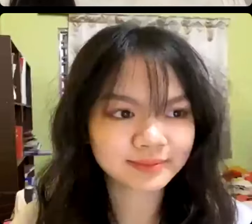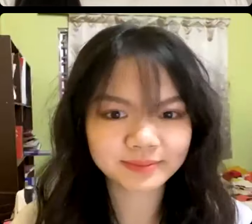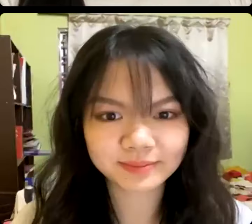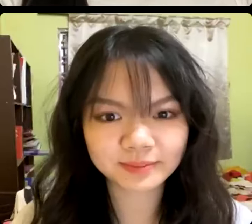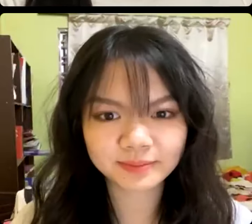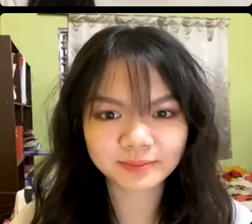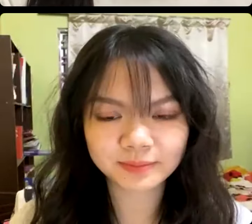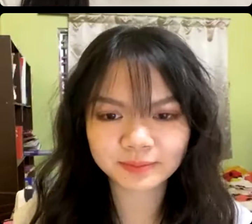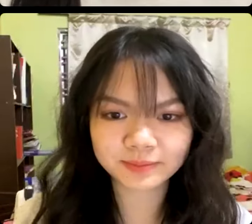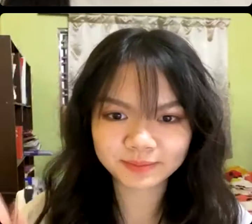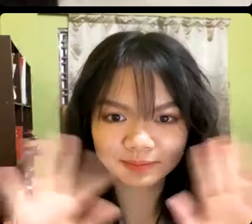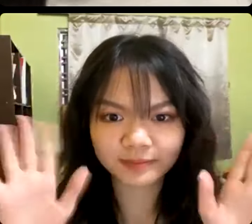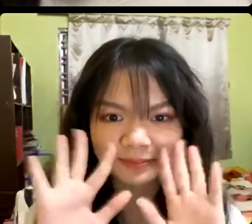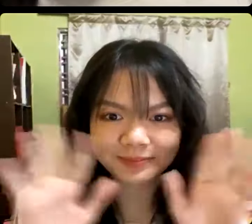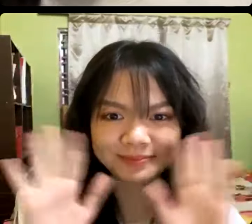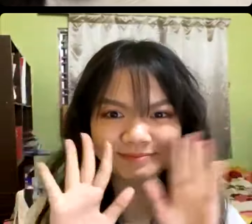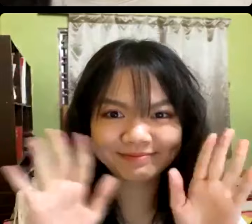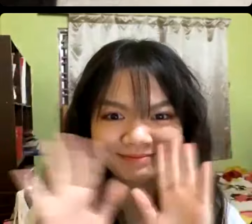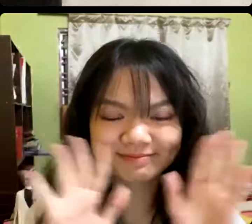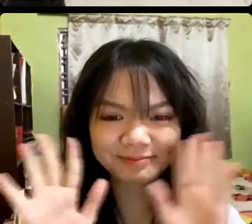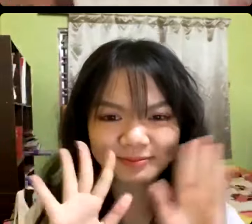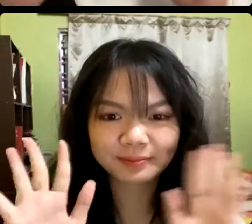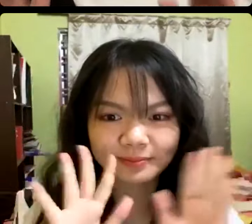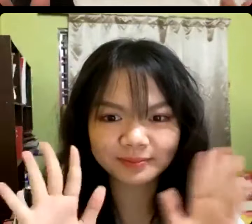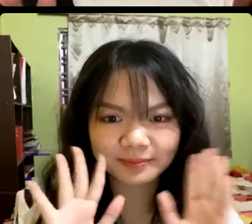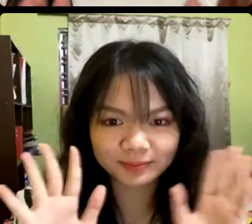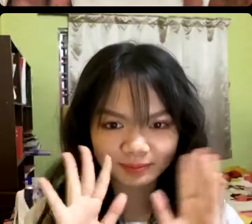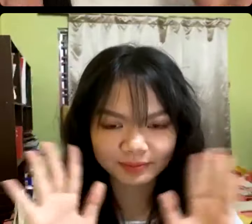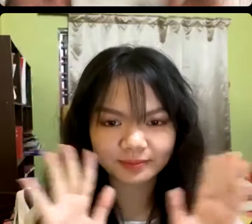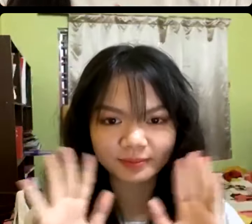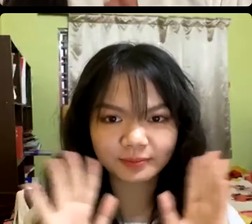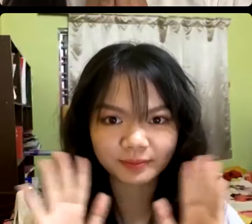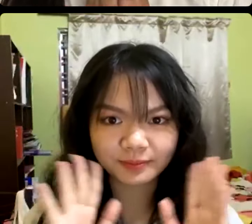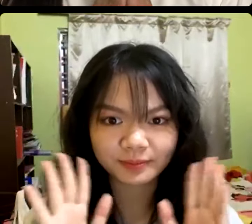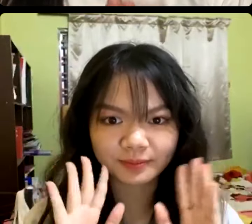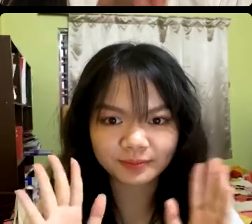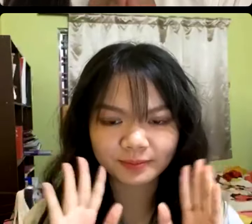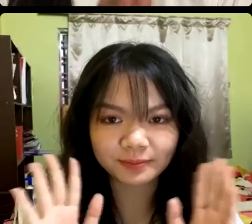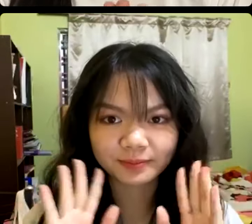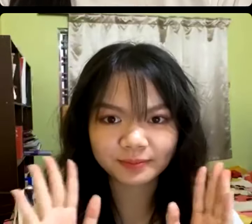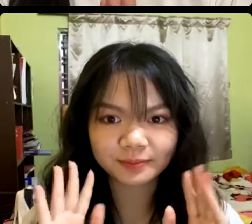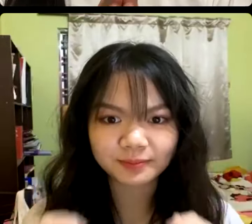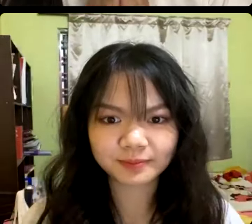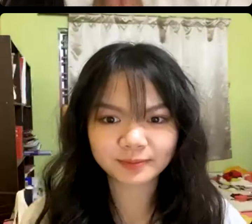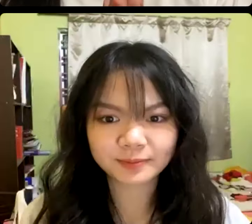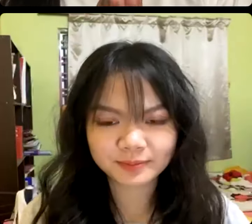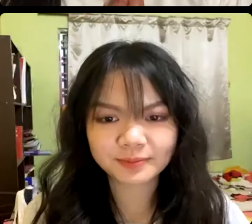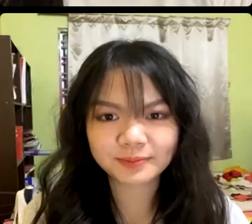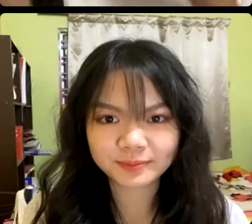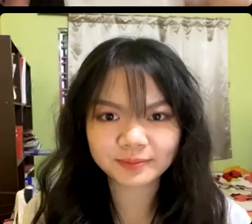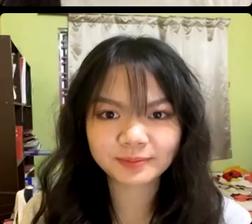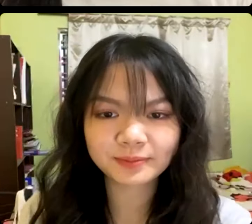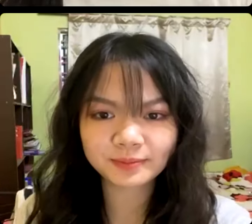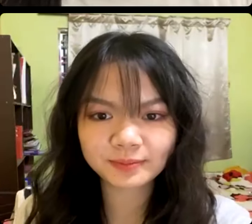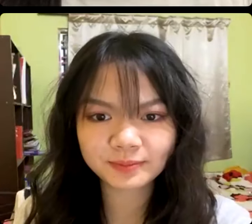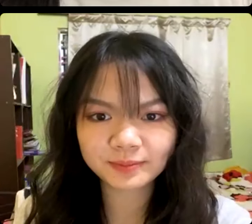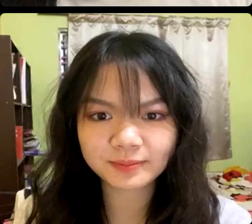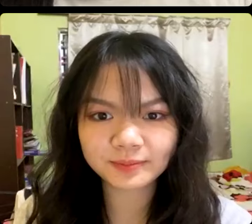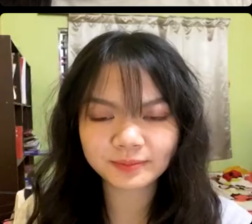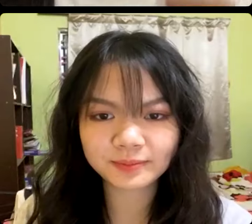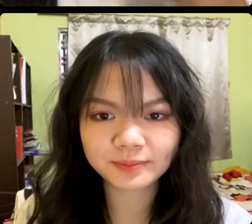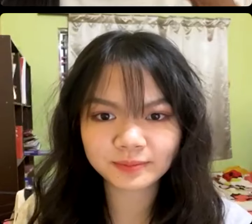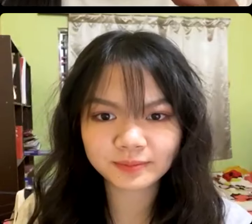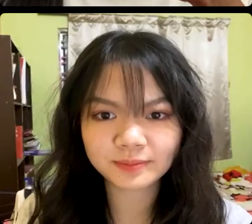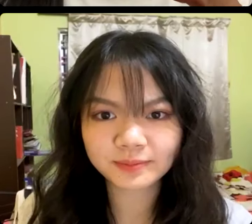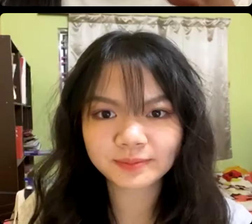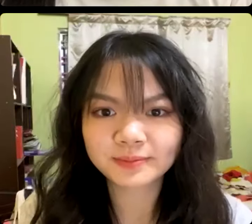hello everyone. And guess what everyone, we are here together on this KitaConnect session. And of course some of you